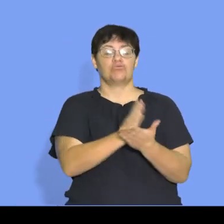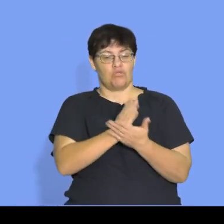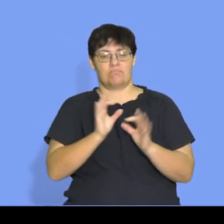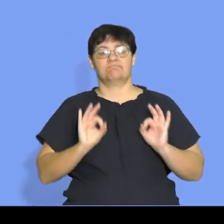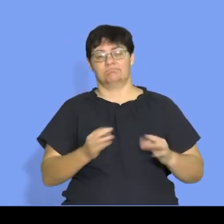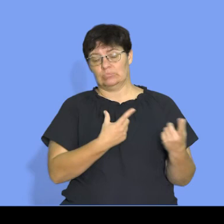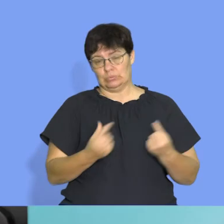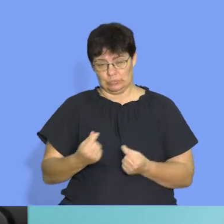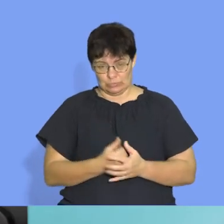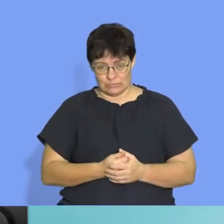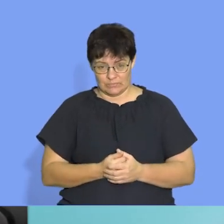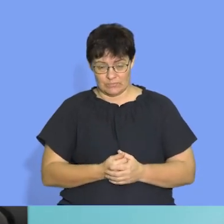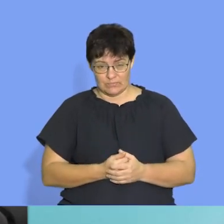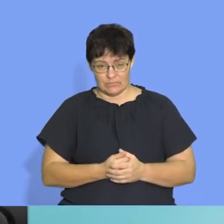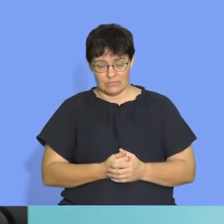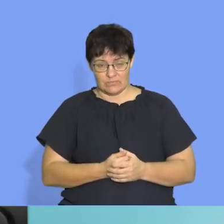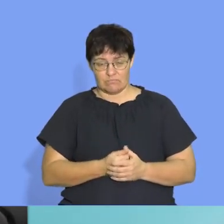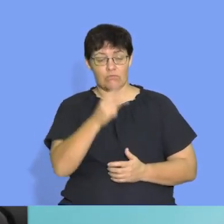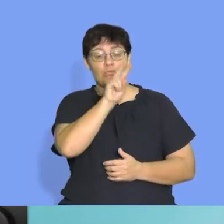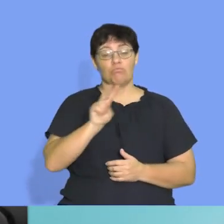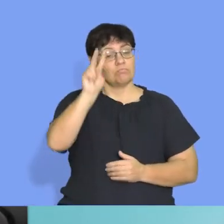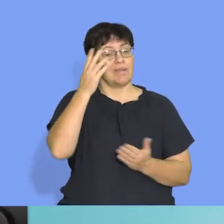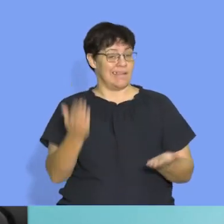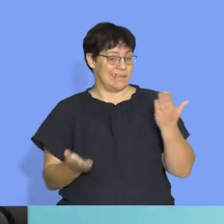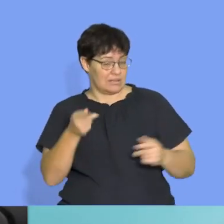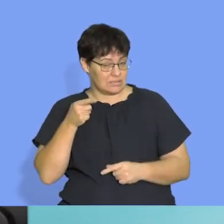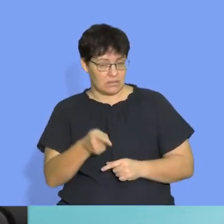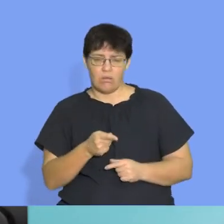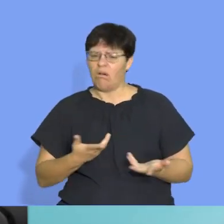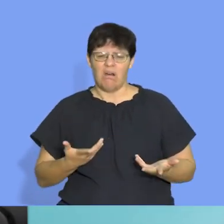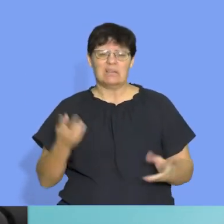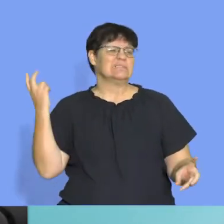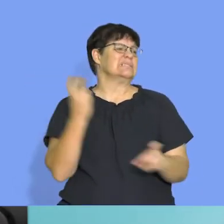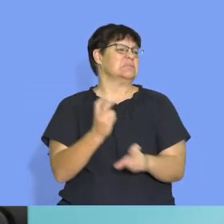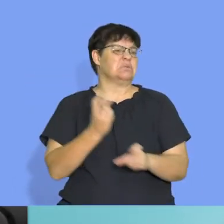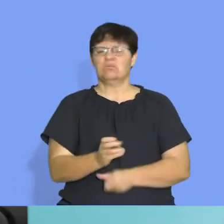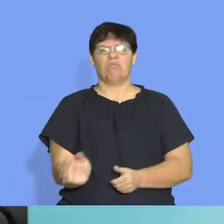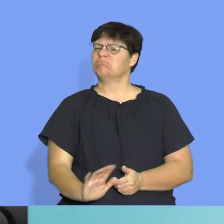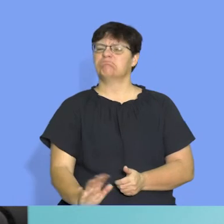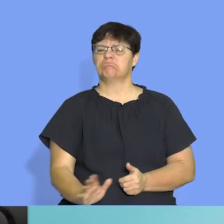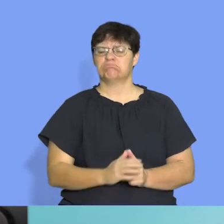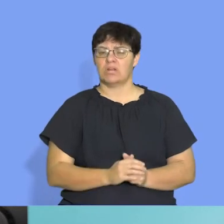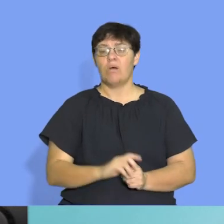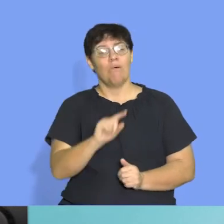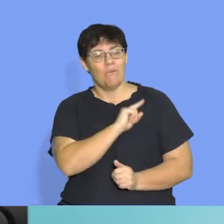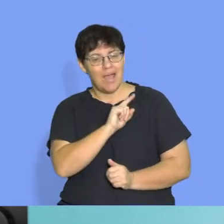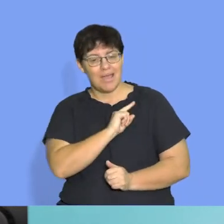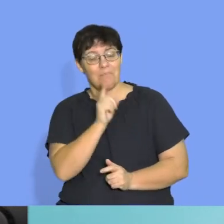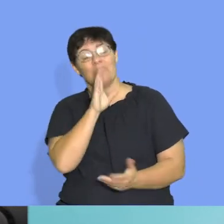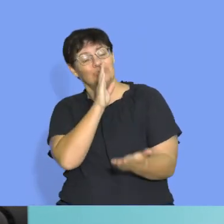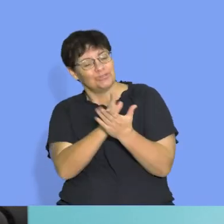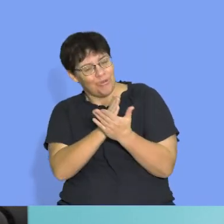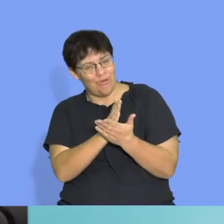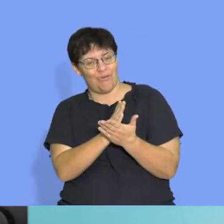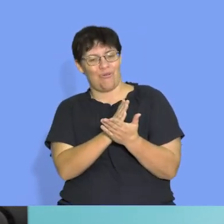solving. Guys, quadratic equations are really not that difficult, as long as you make sure that